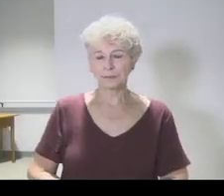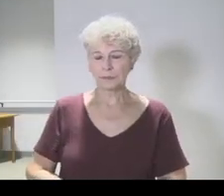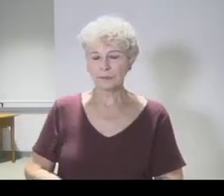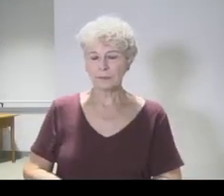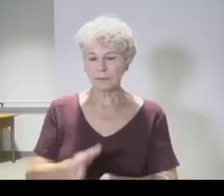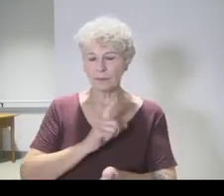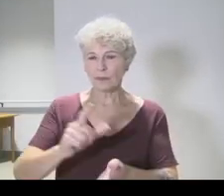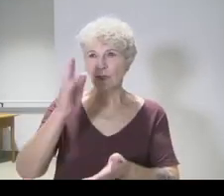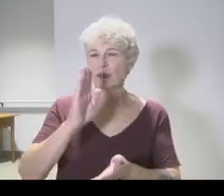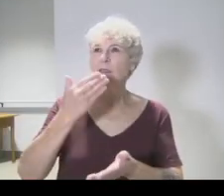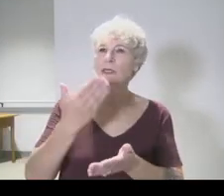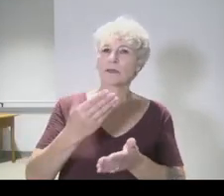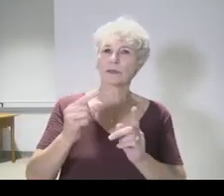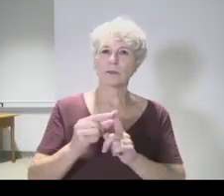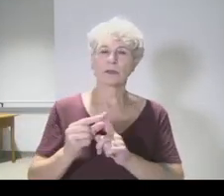Lord God, thank you for your word.